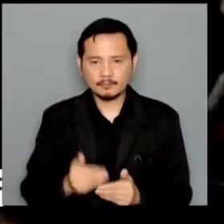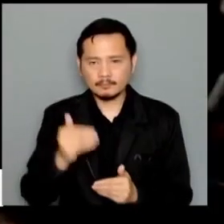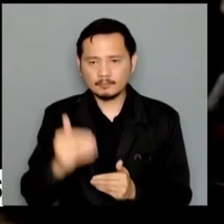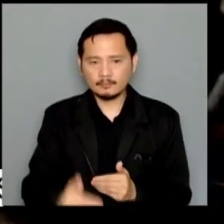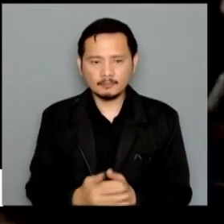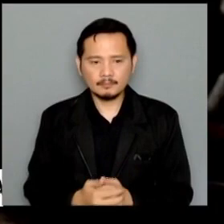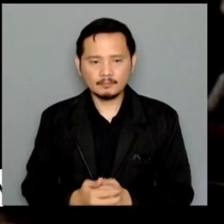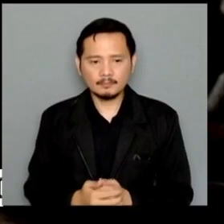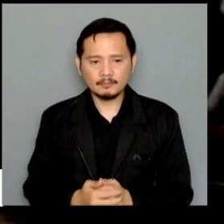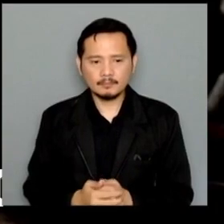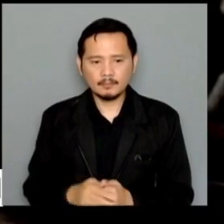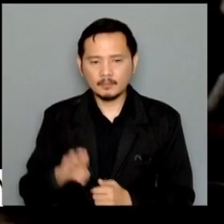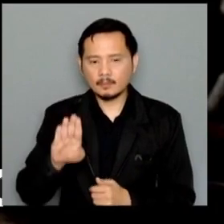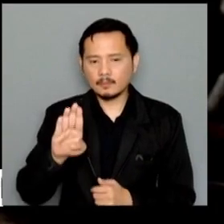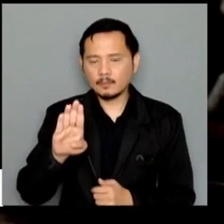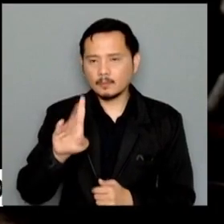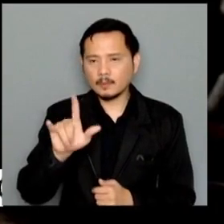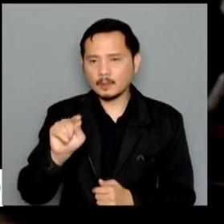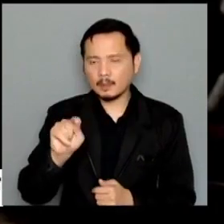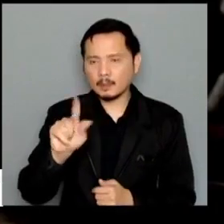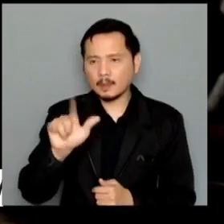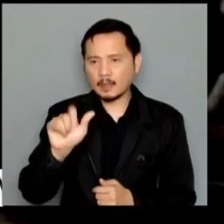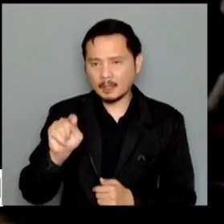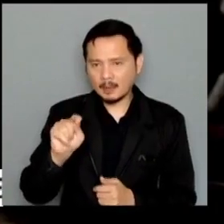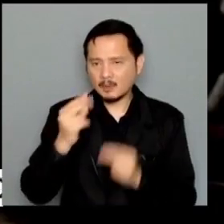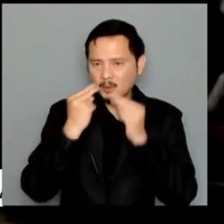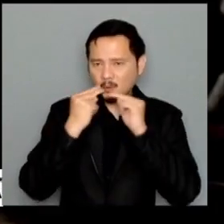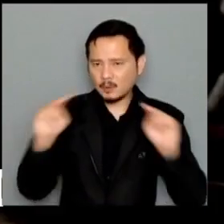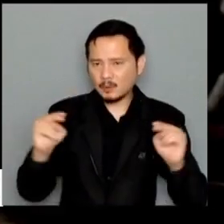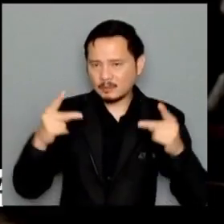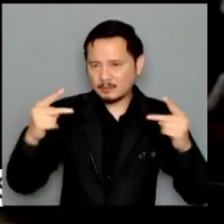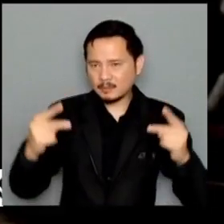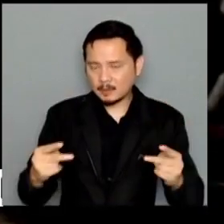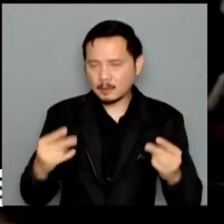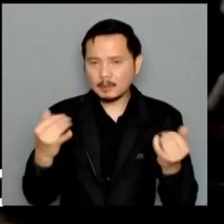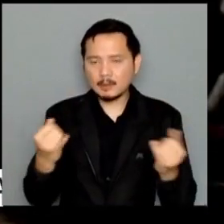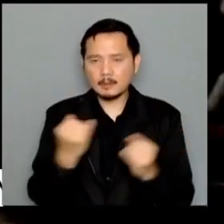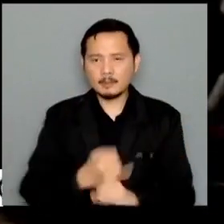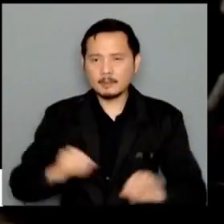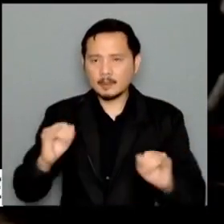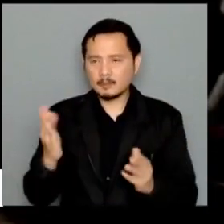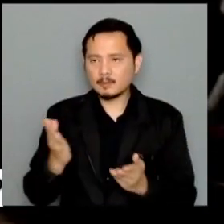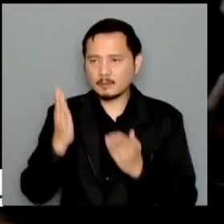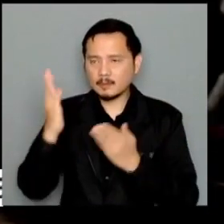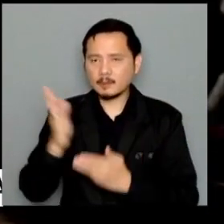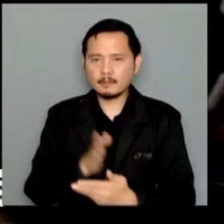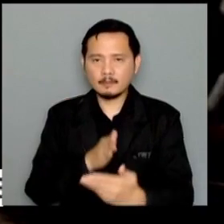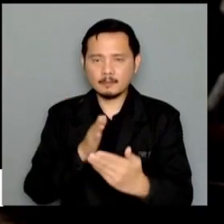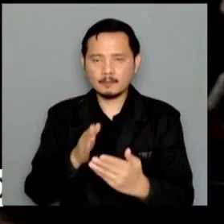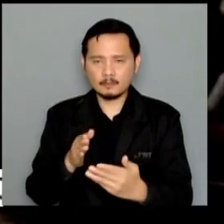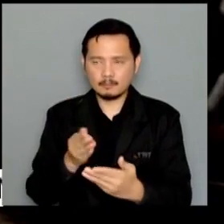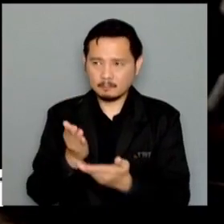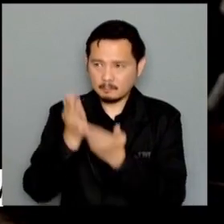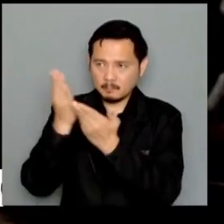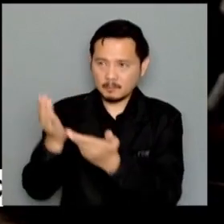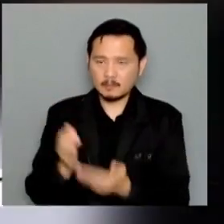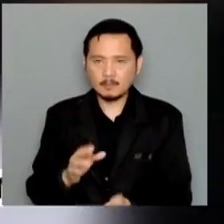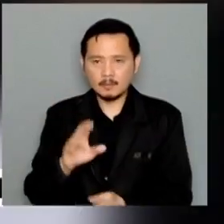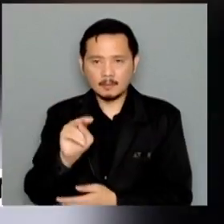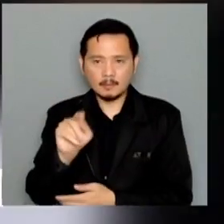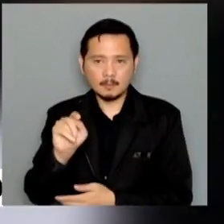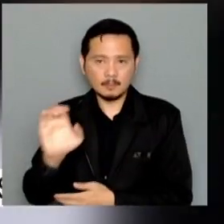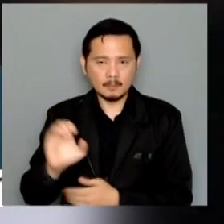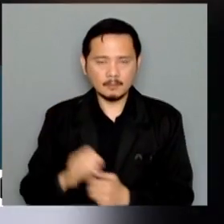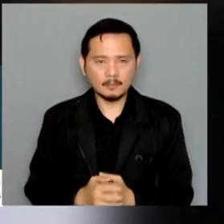news outlet Bulatlat files an indirect contempt petition against the National Telecommunications Commission. Bulatlat cites the